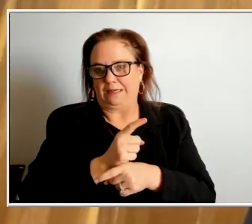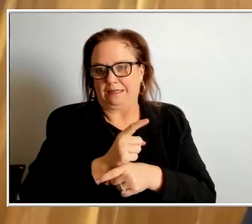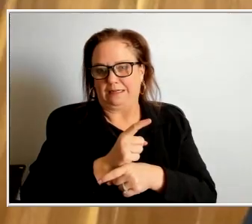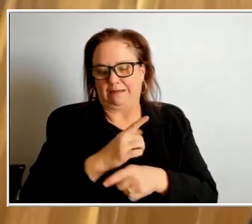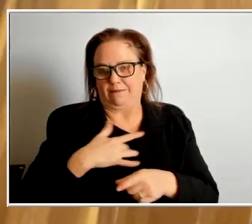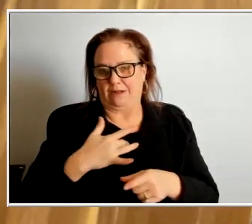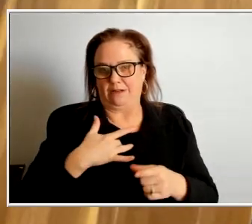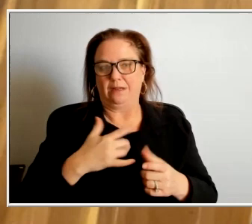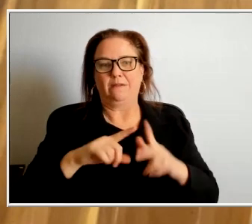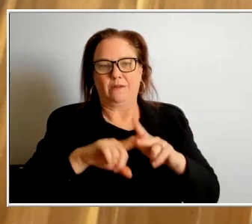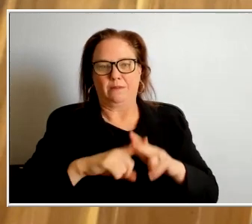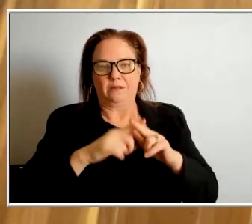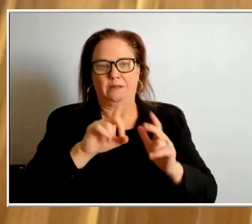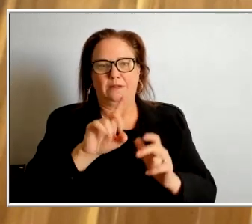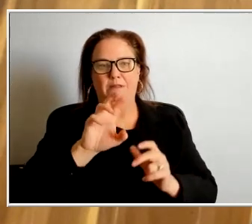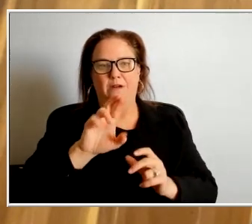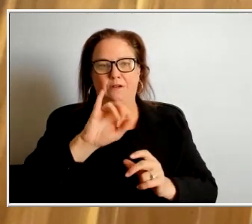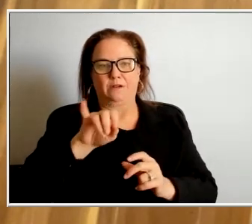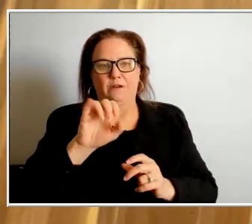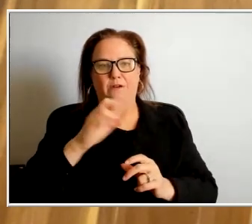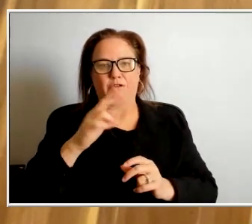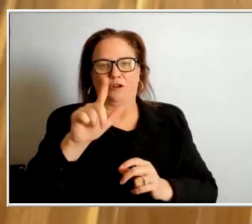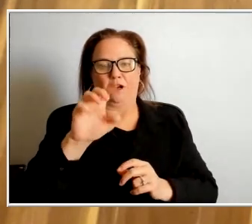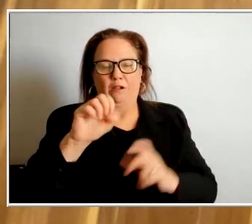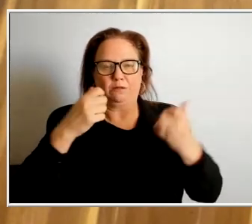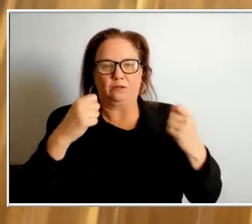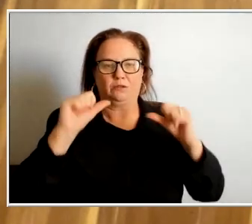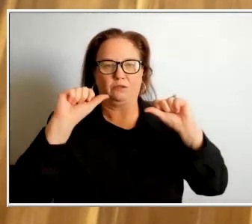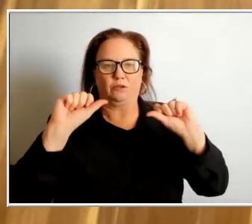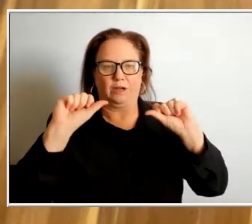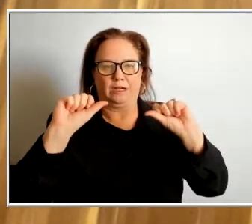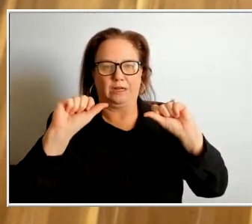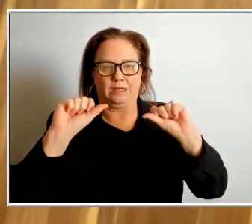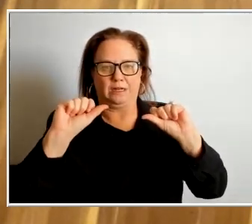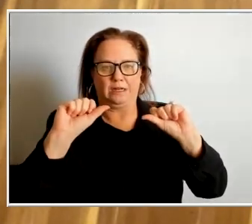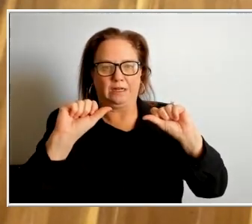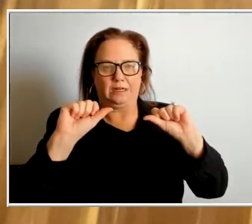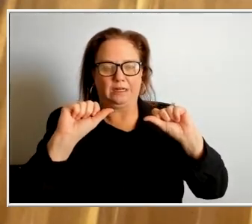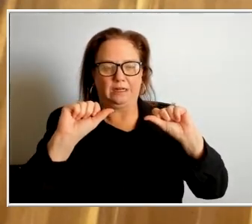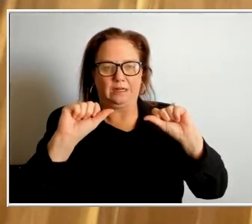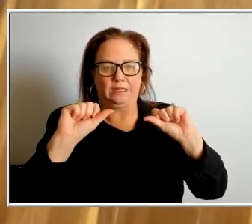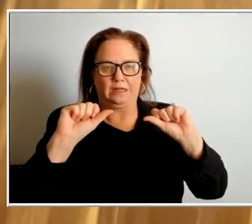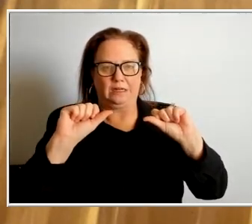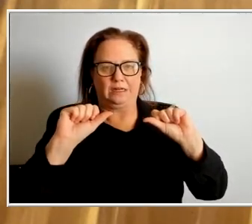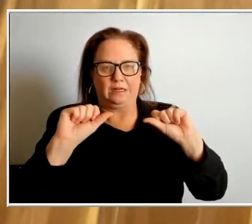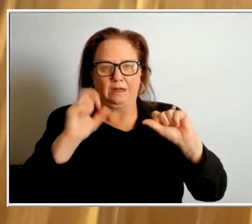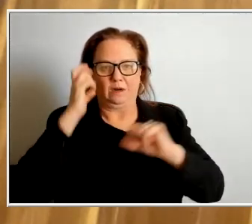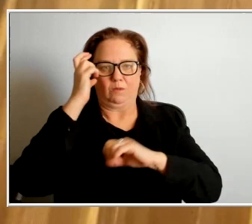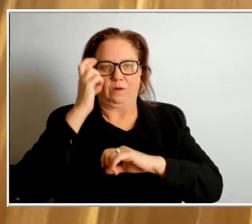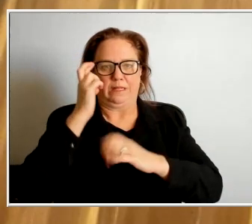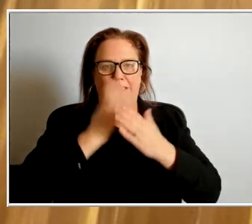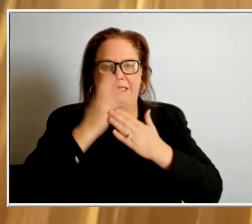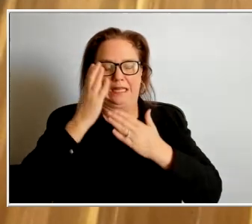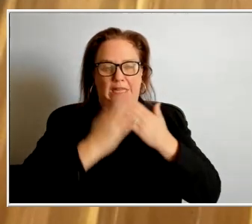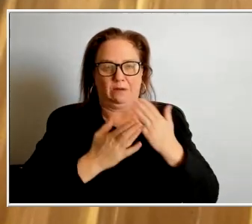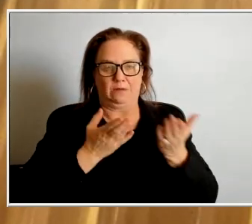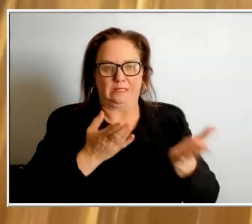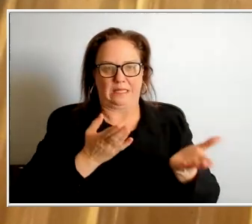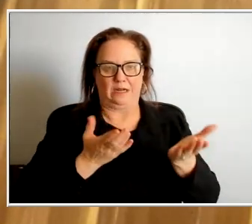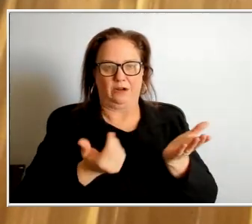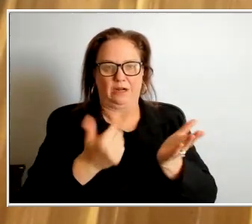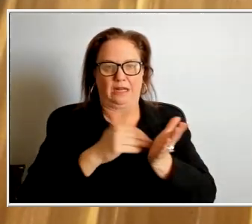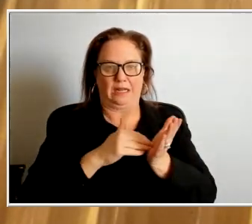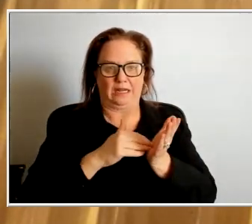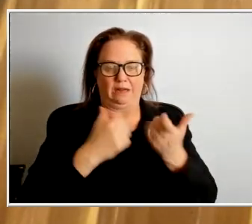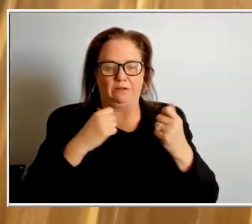So from the start, Dr. Jaley was trying to get me to kind of realize that the hand was there again. And so I was